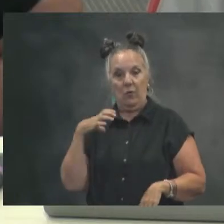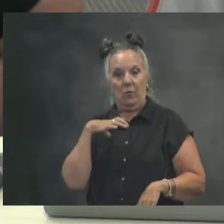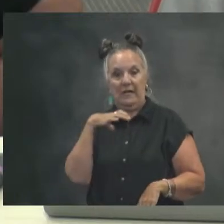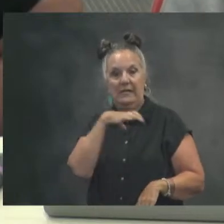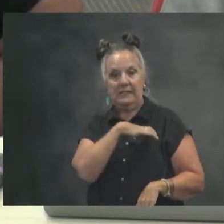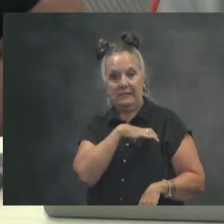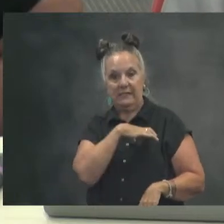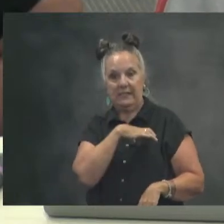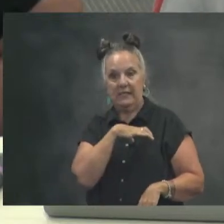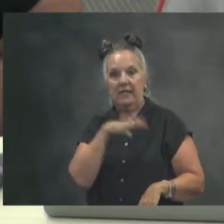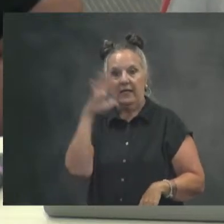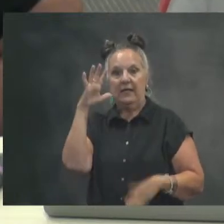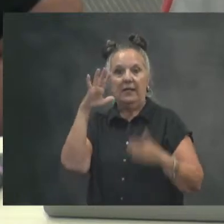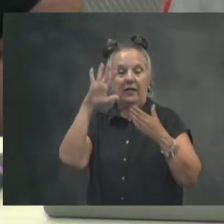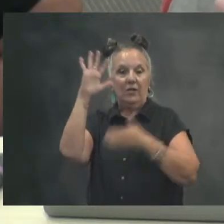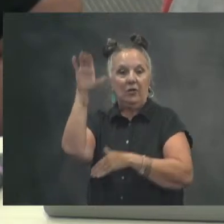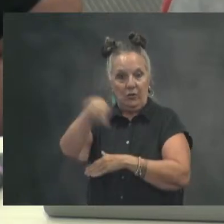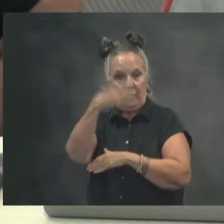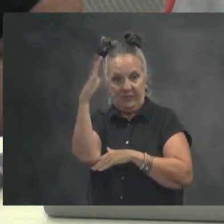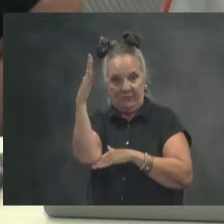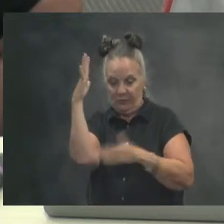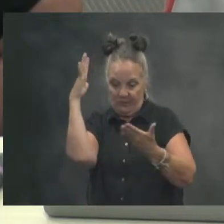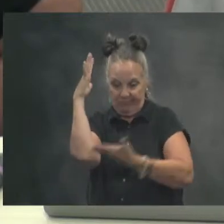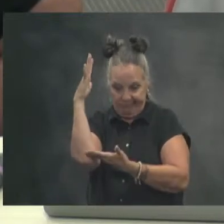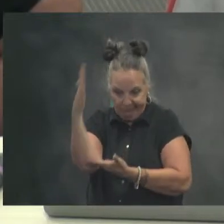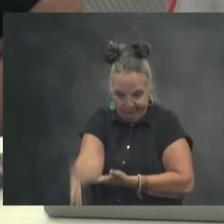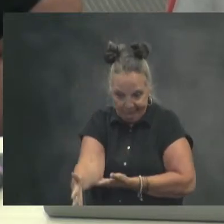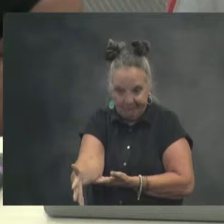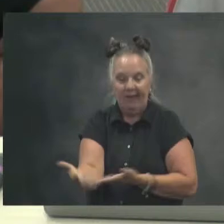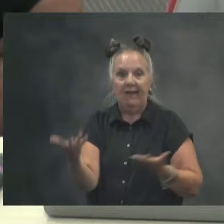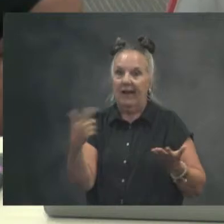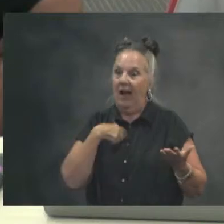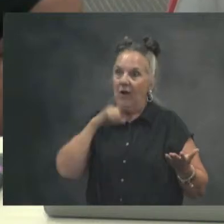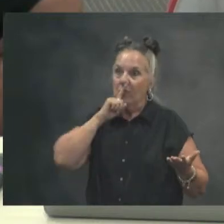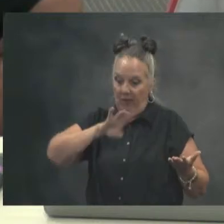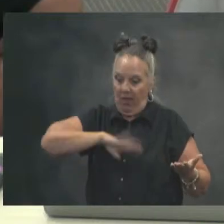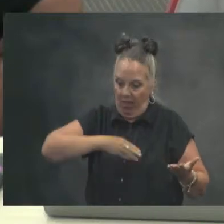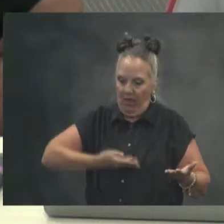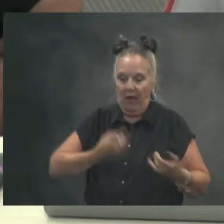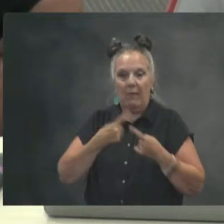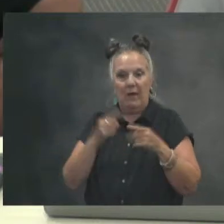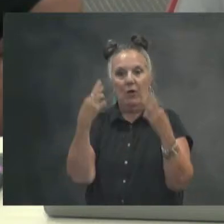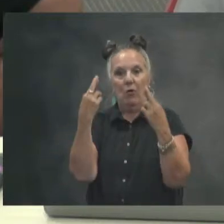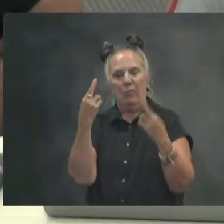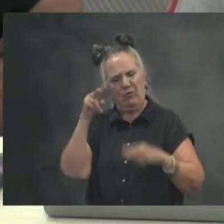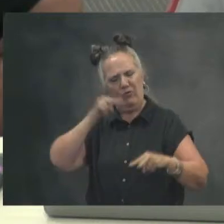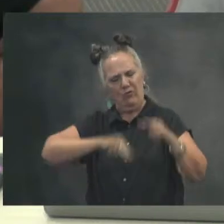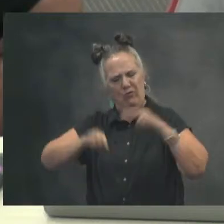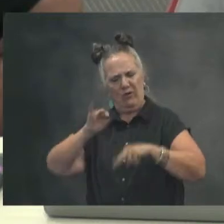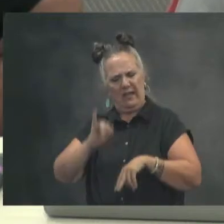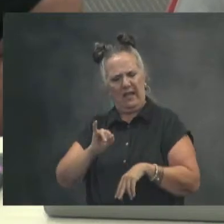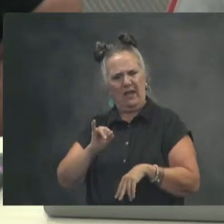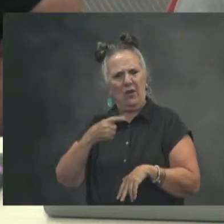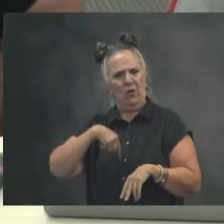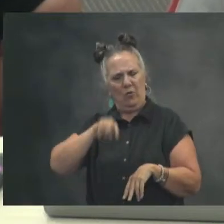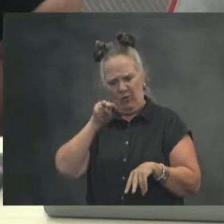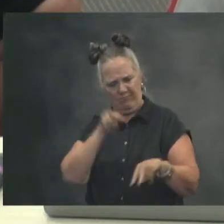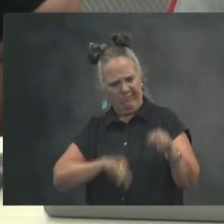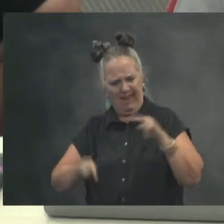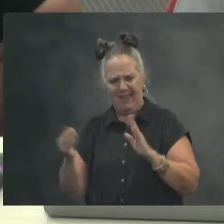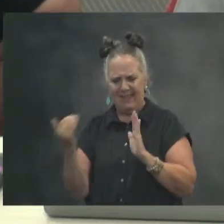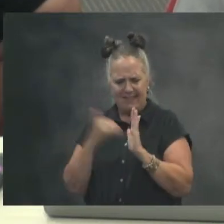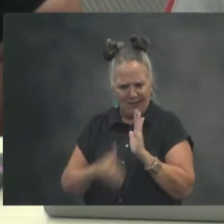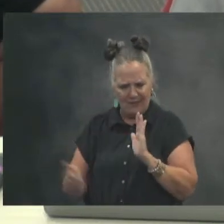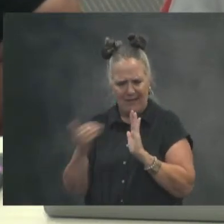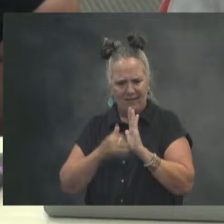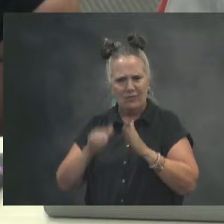Christmas tree down in our neighborhood. Then I really got upset. But like I said, I hope you take a look at it because we're looking at thousands and thousands